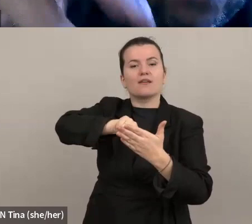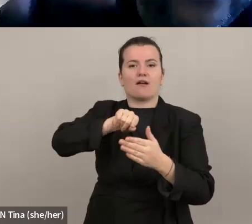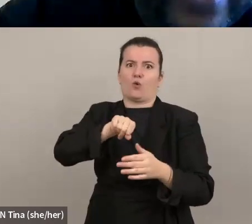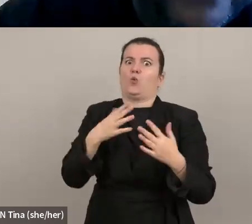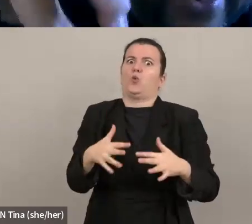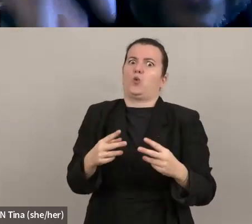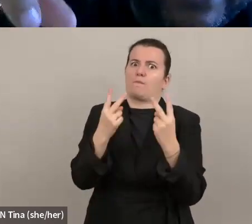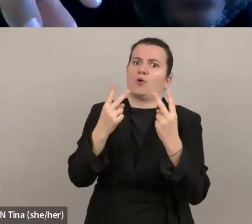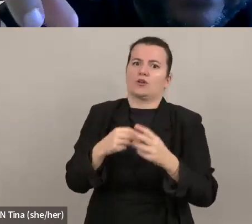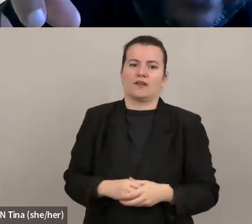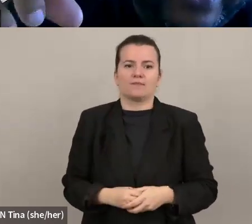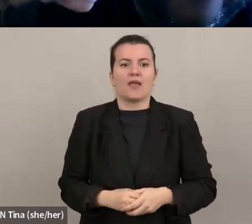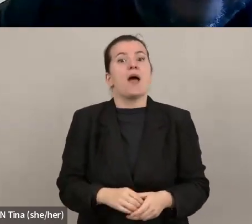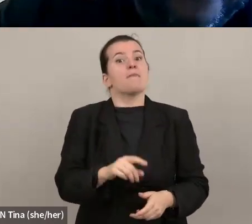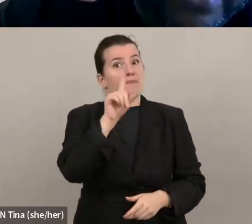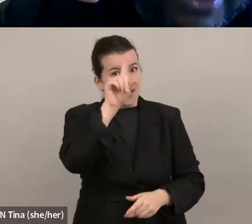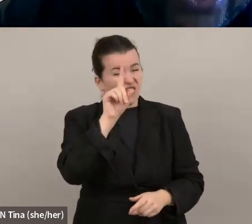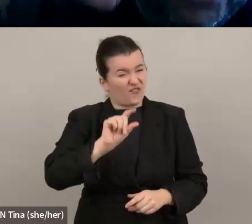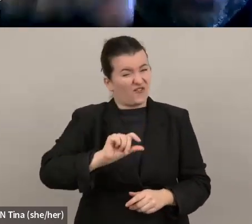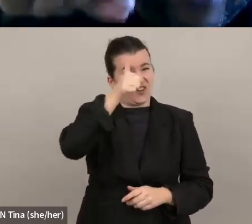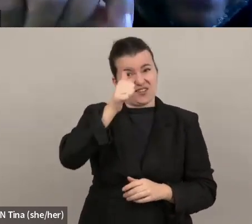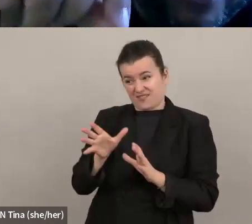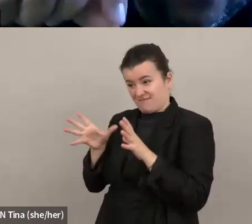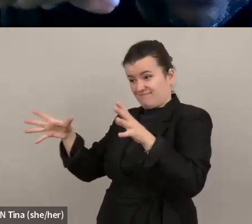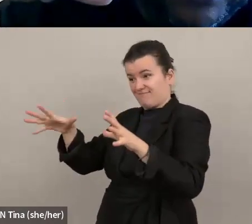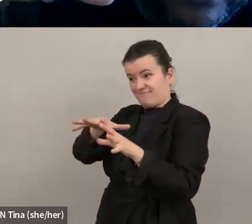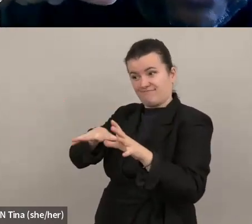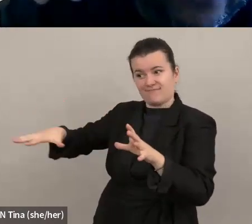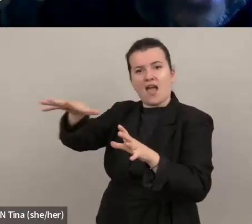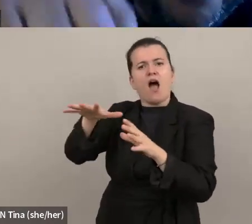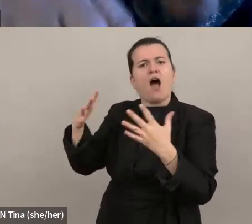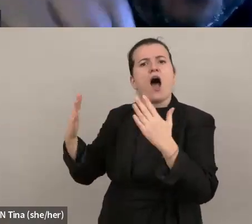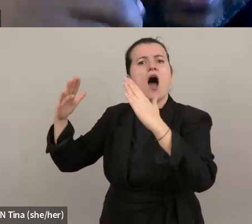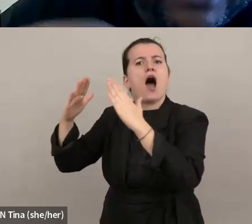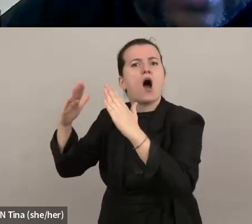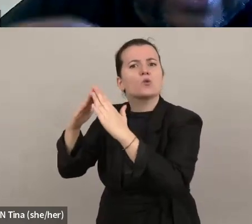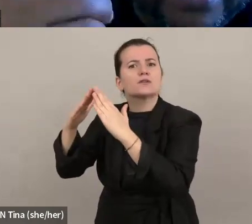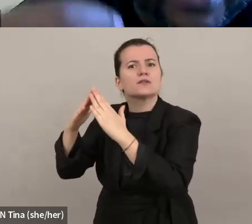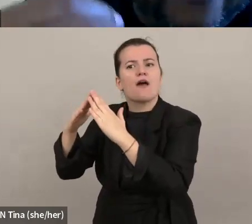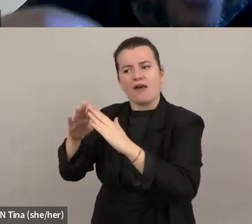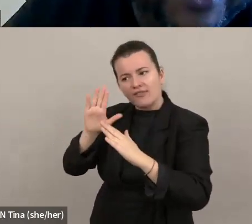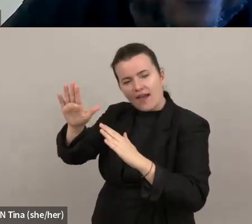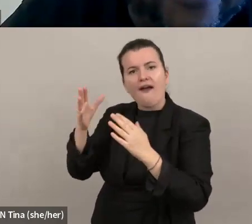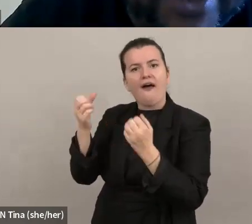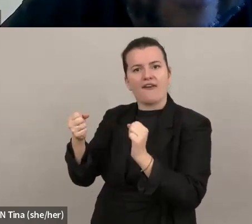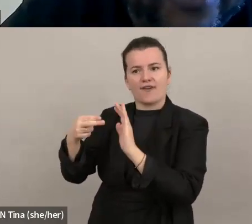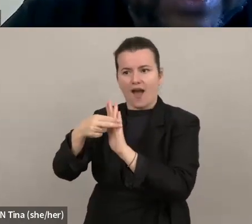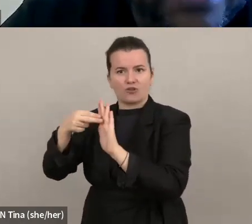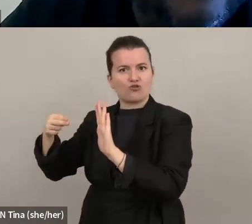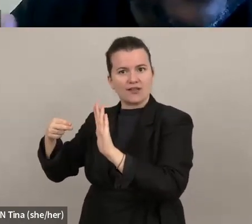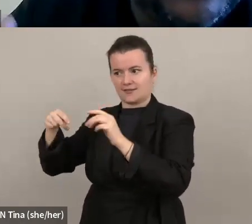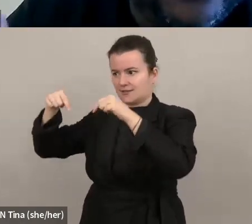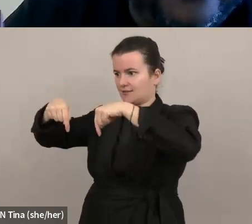focus is on household address, not so much about individuals taking information